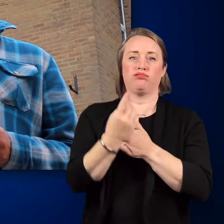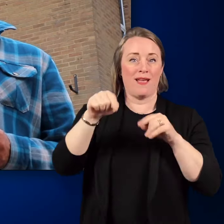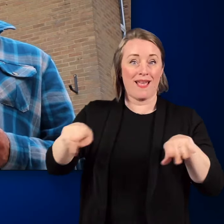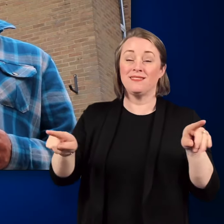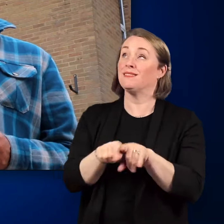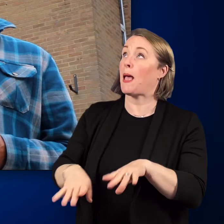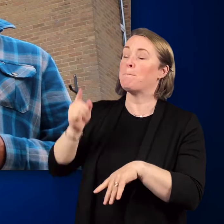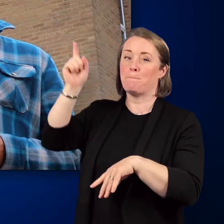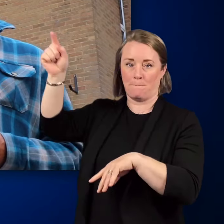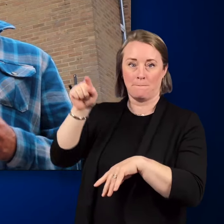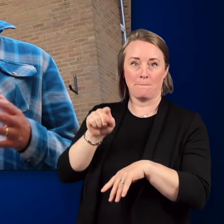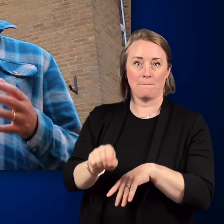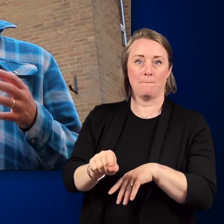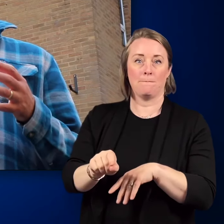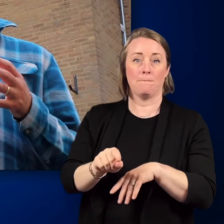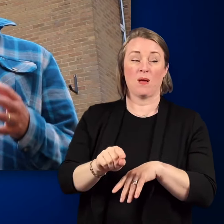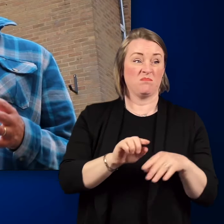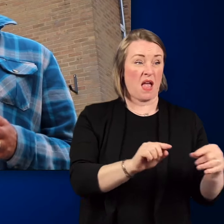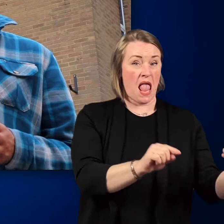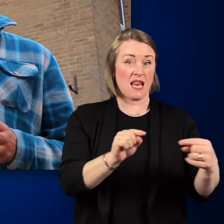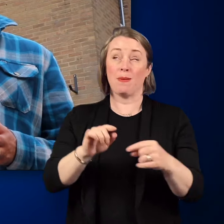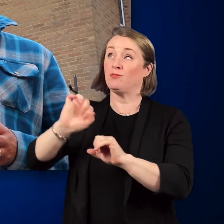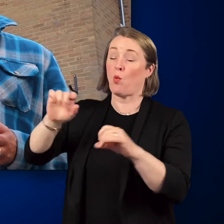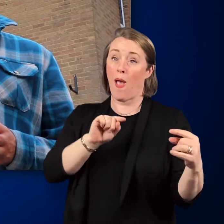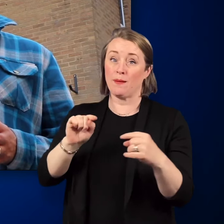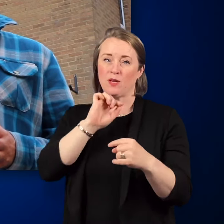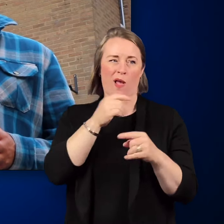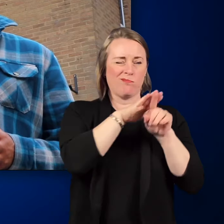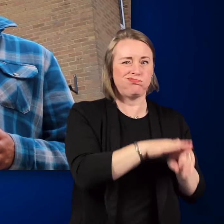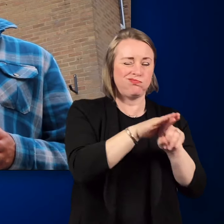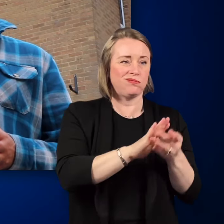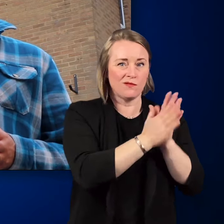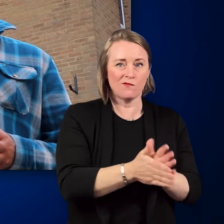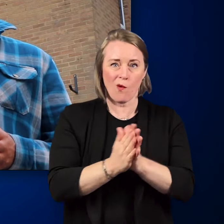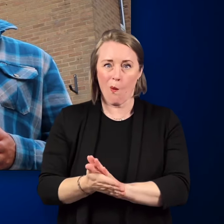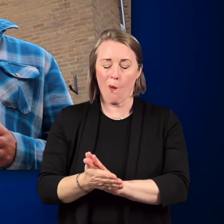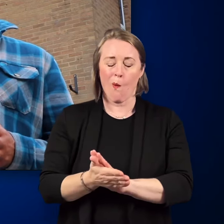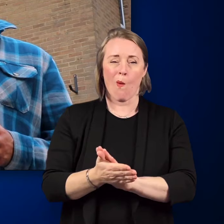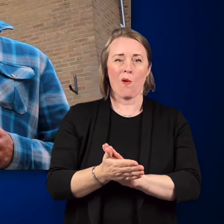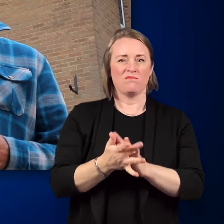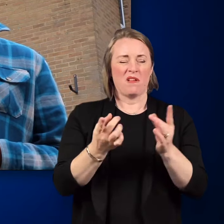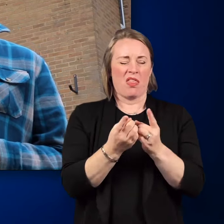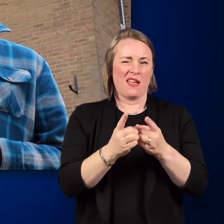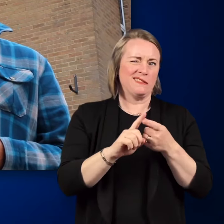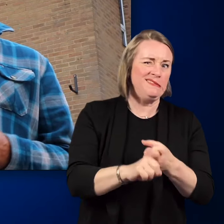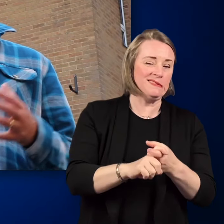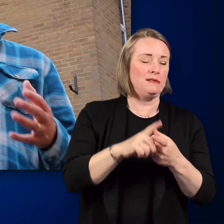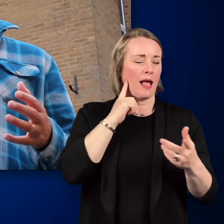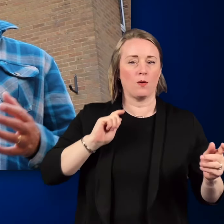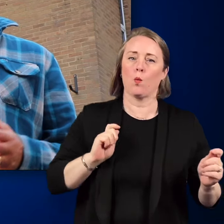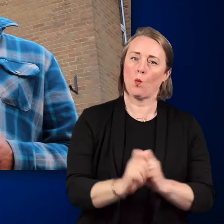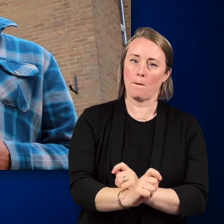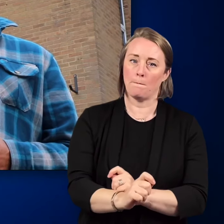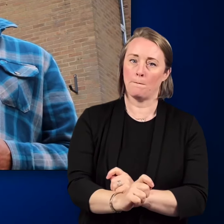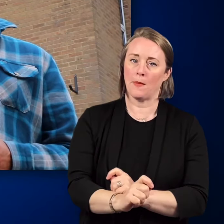would fall, that we would see strongholds demolished. And Lord, I want to pray for our town. We